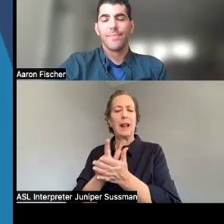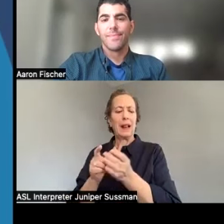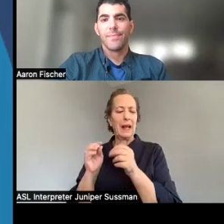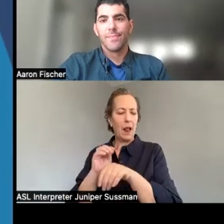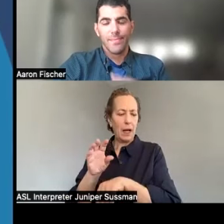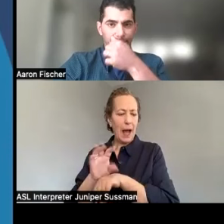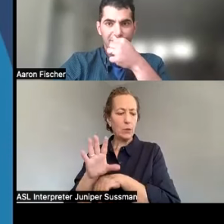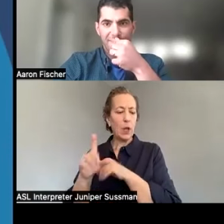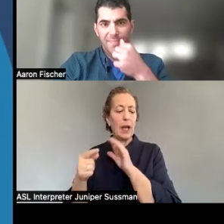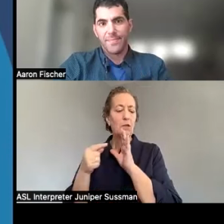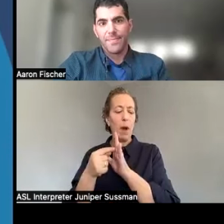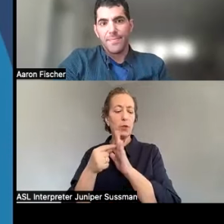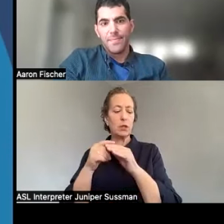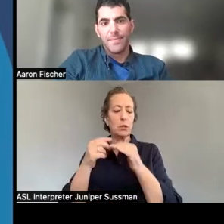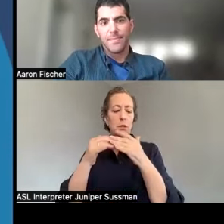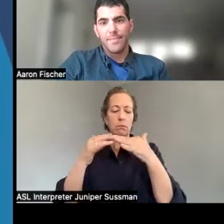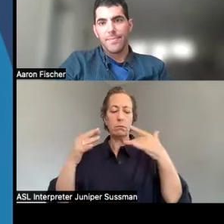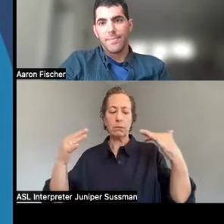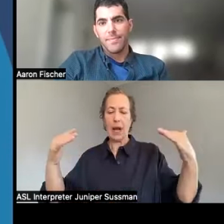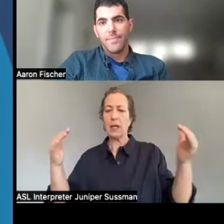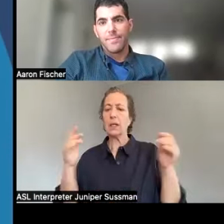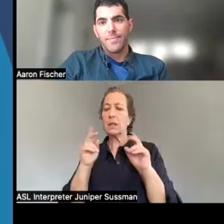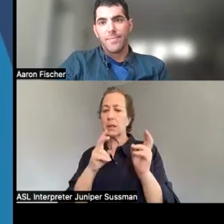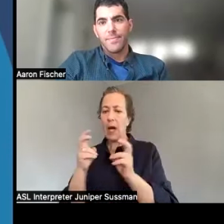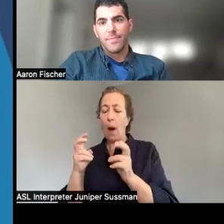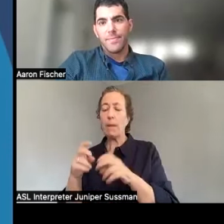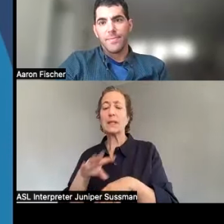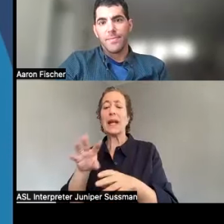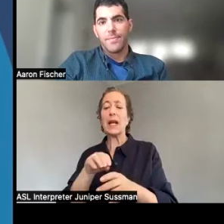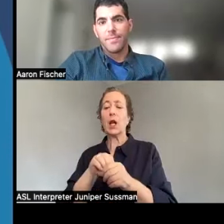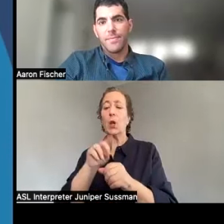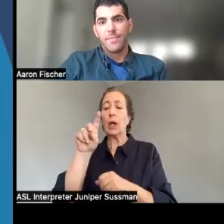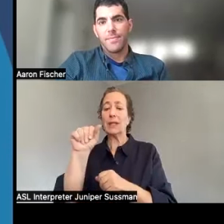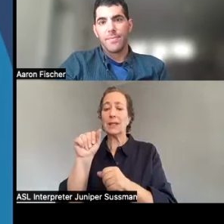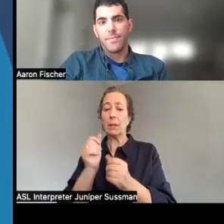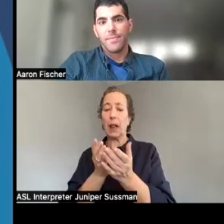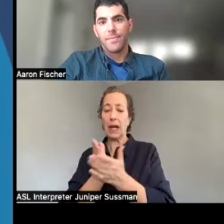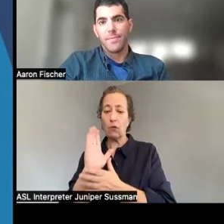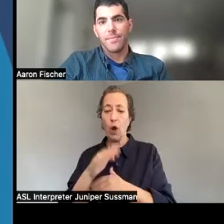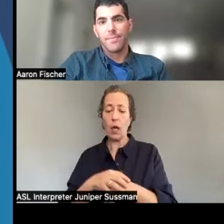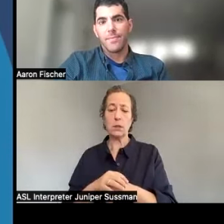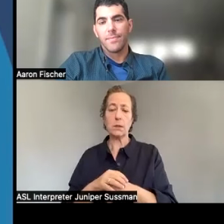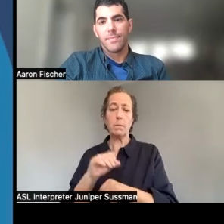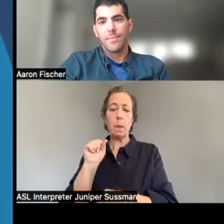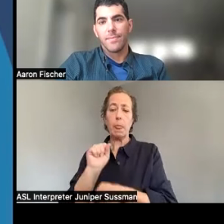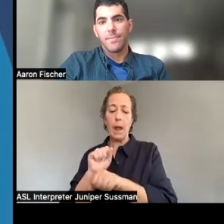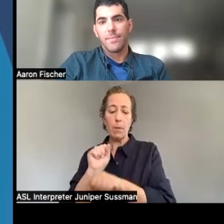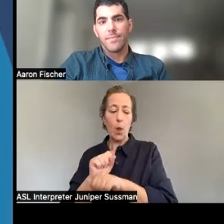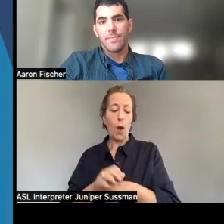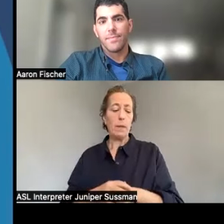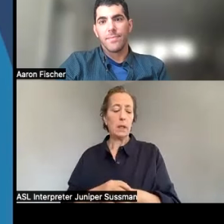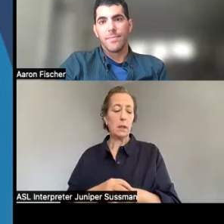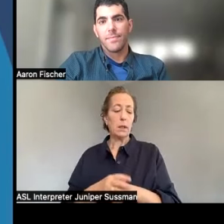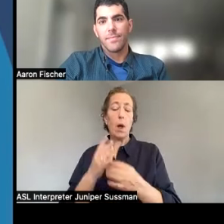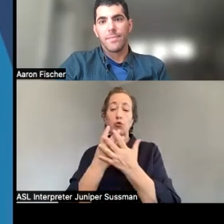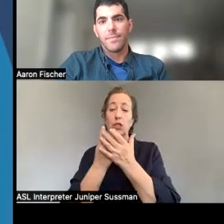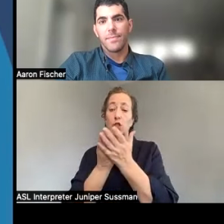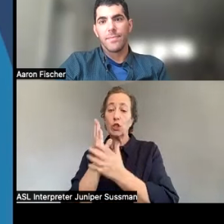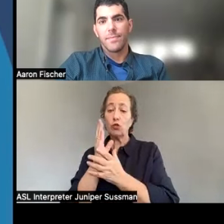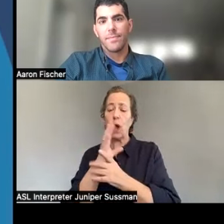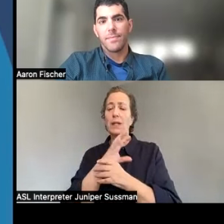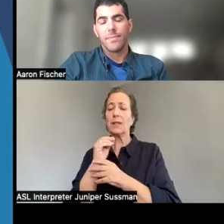representation on a diverse range of topics, including disability rights, employment, prisoners' rights, and complex